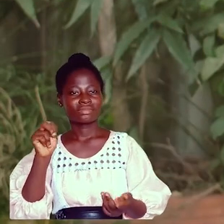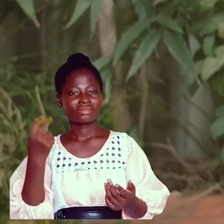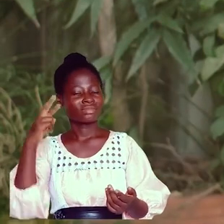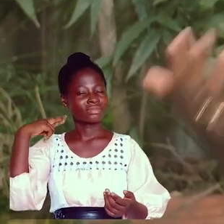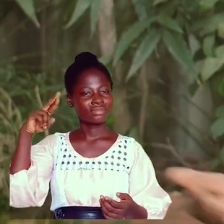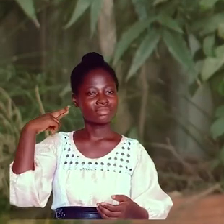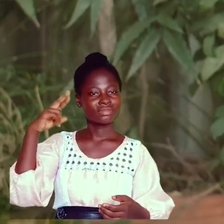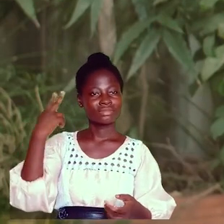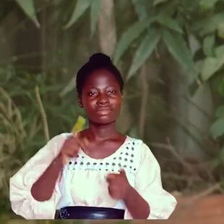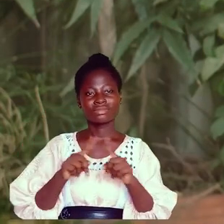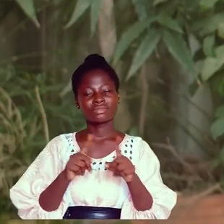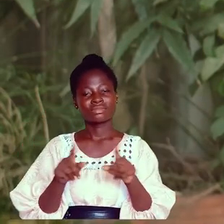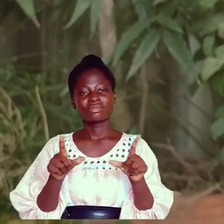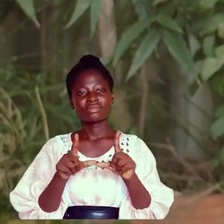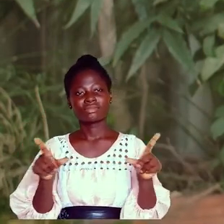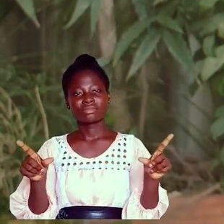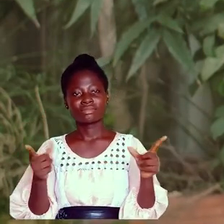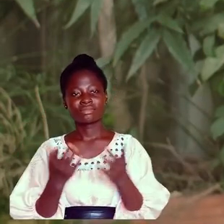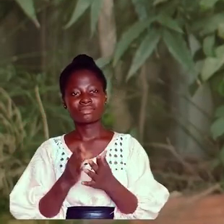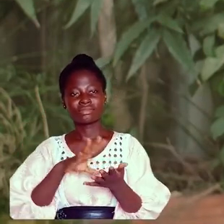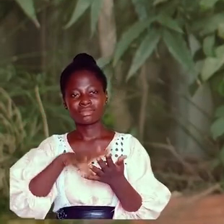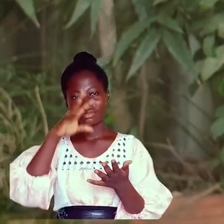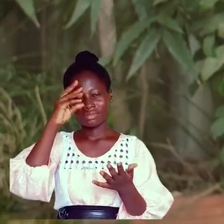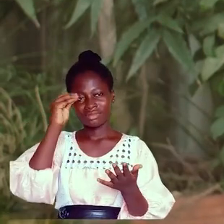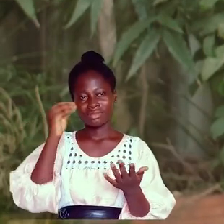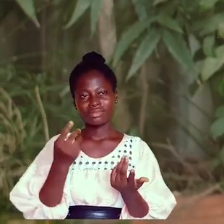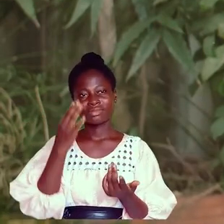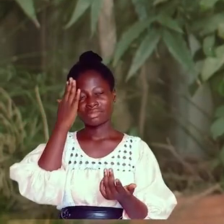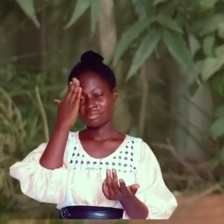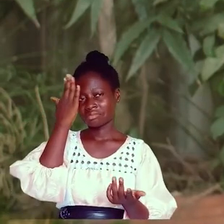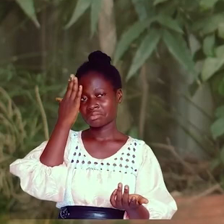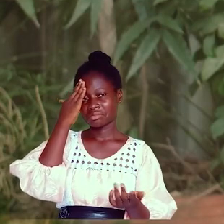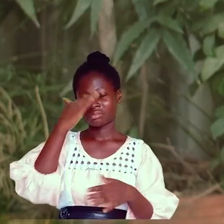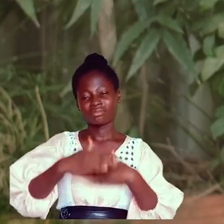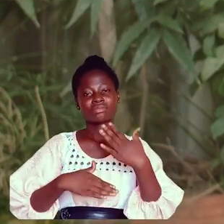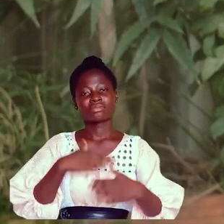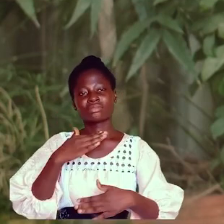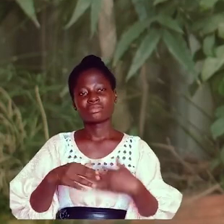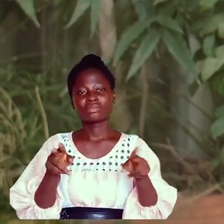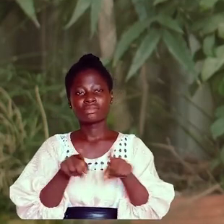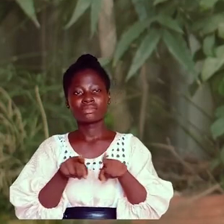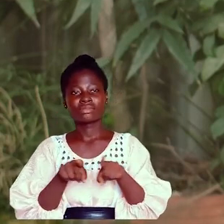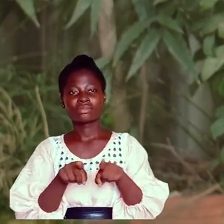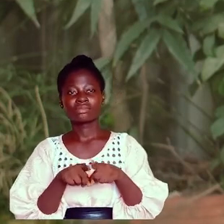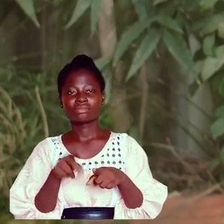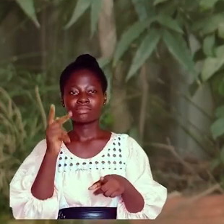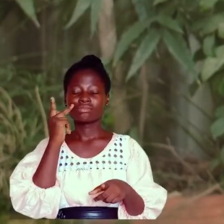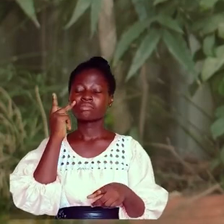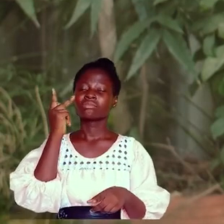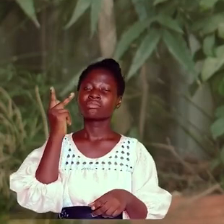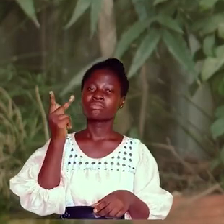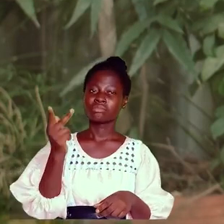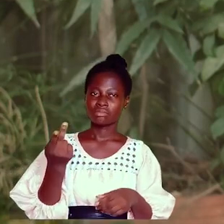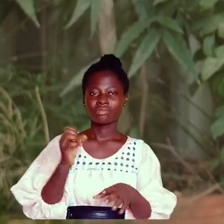radio, in different languages, so that people learn and they are aware. The more these things are normalized, the more people